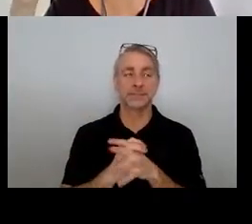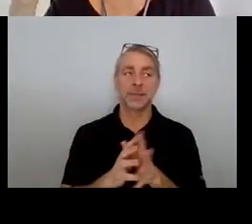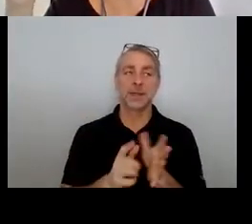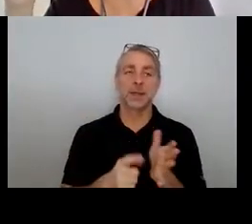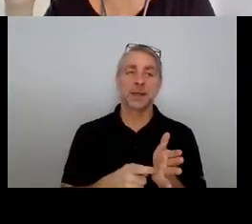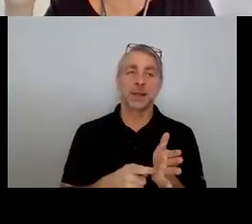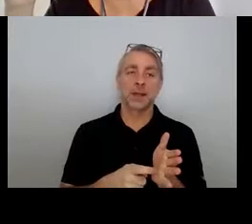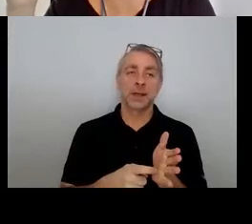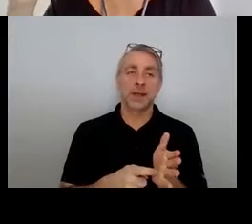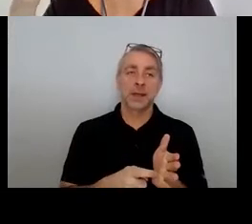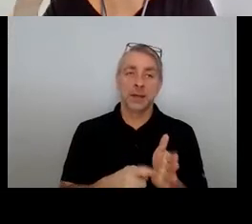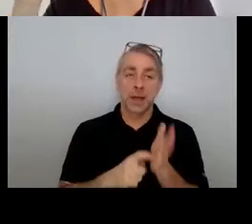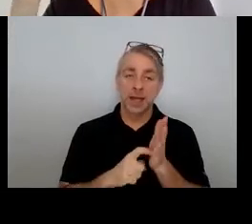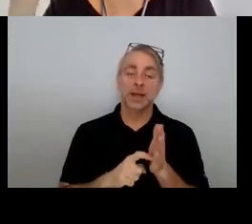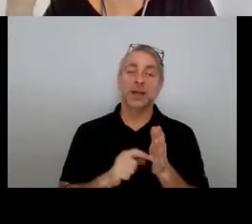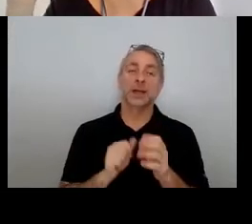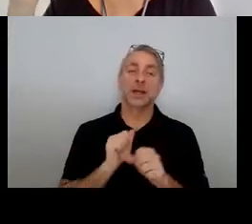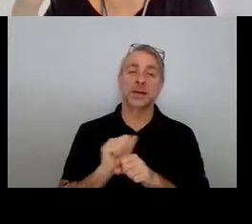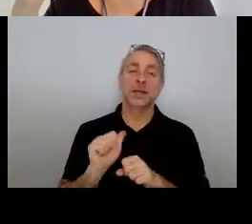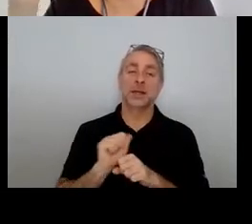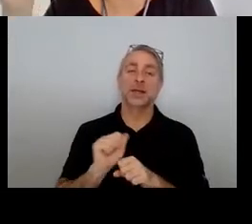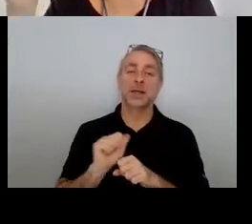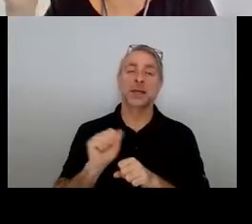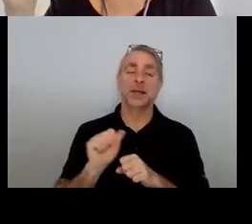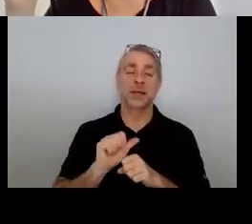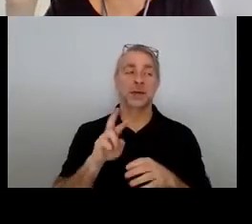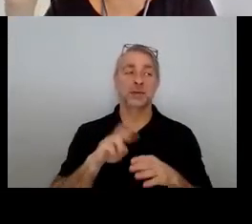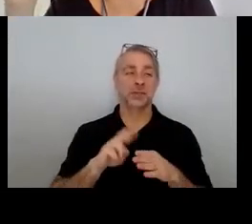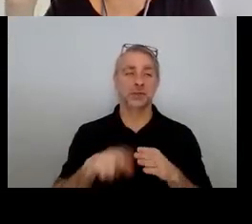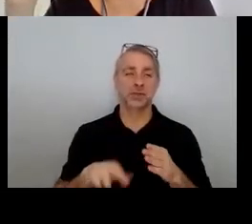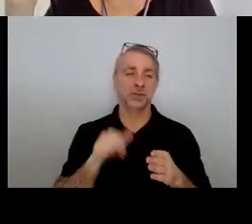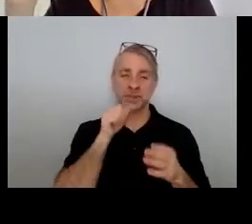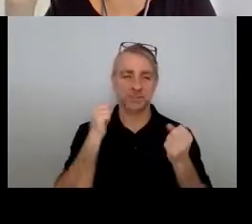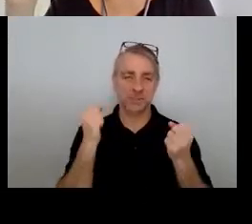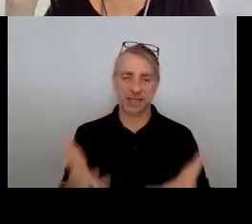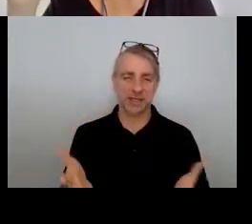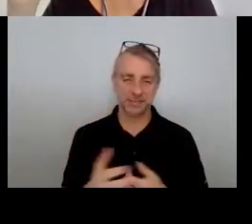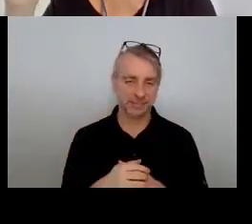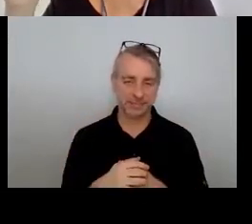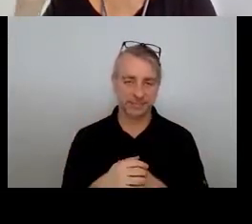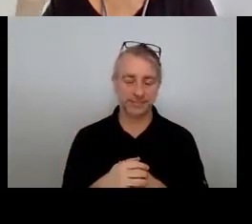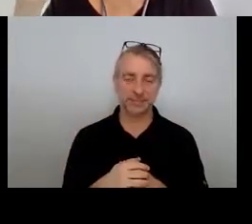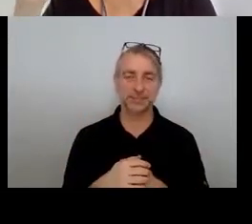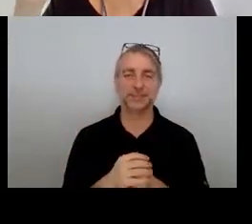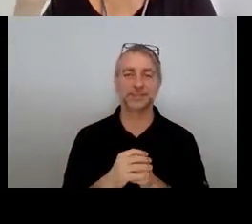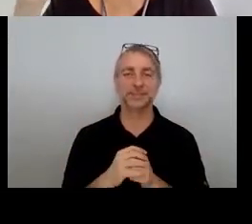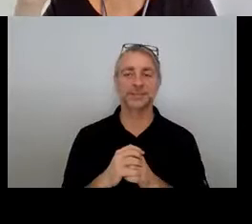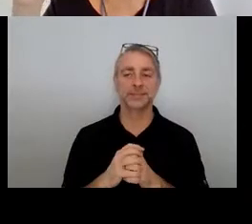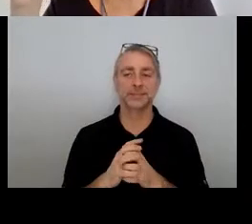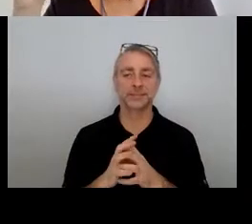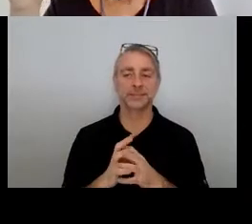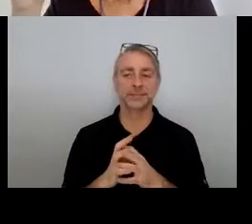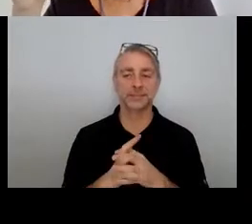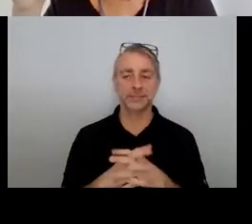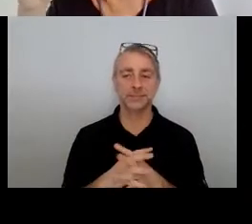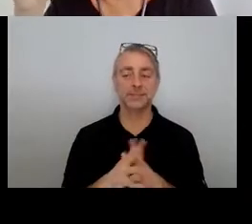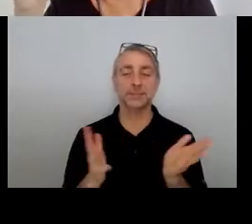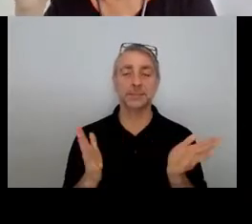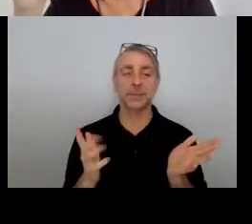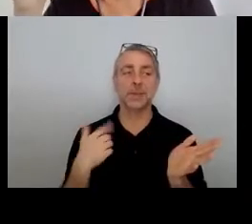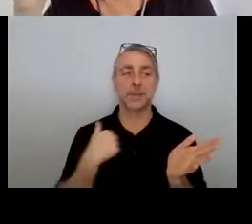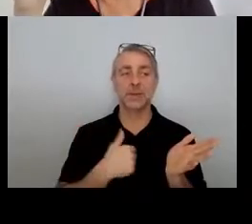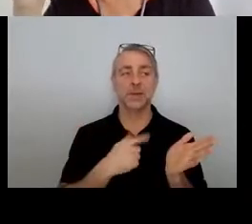somewhat low yield aspect of a systematic review and meta-analysis, but we do it